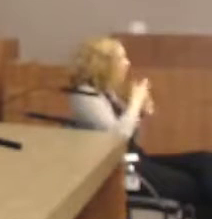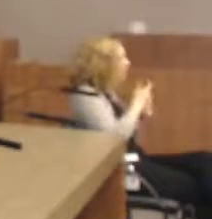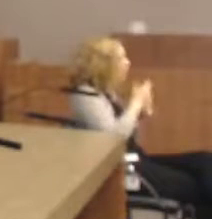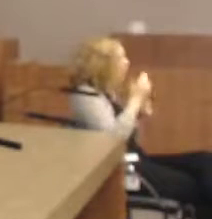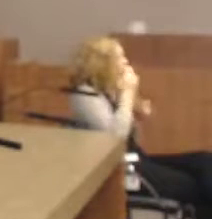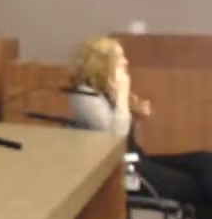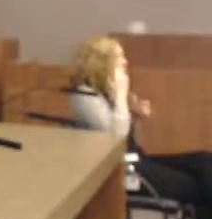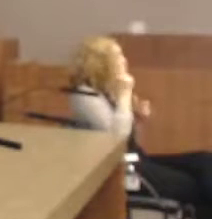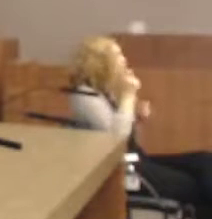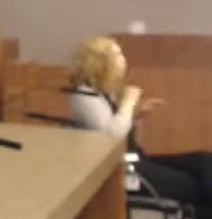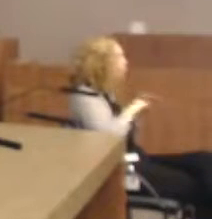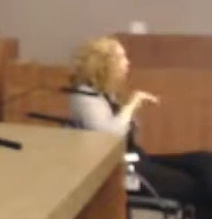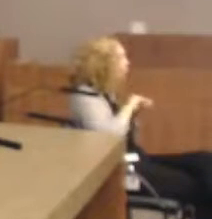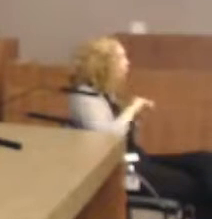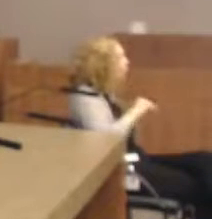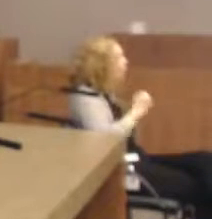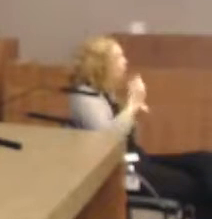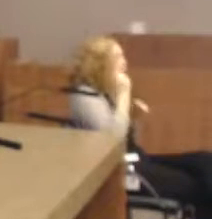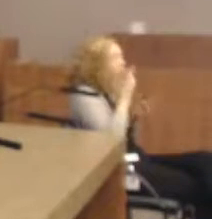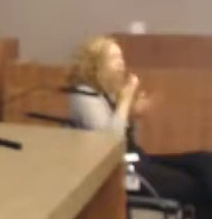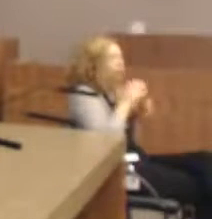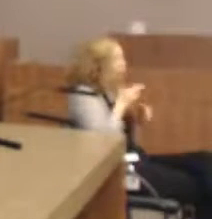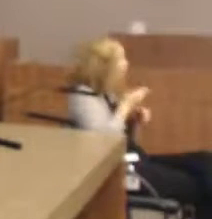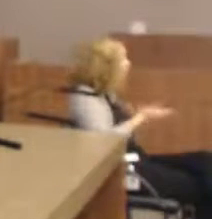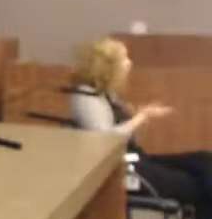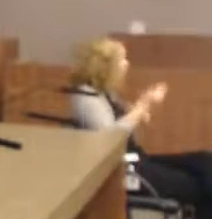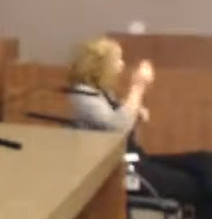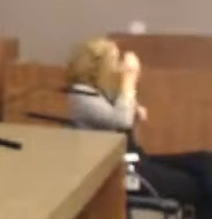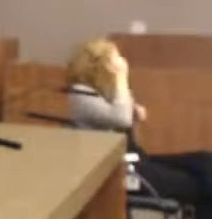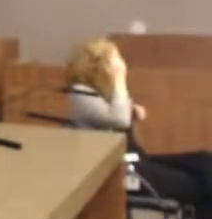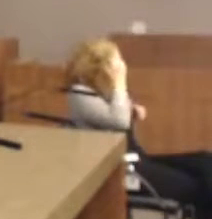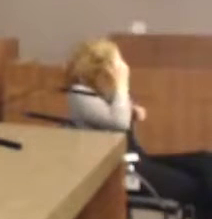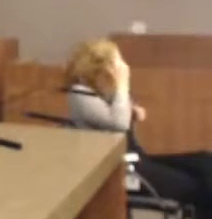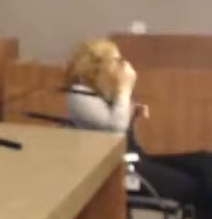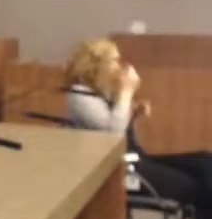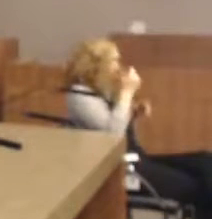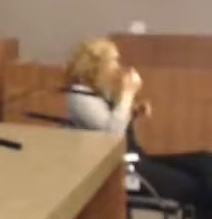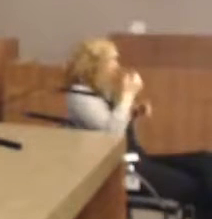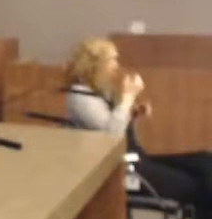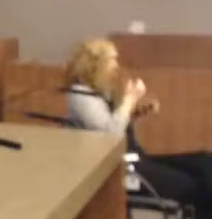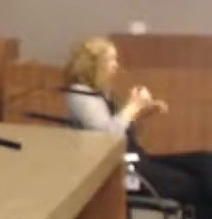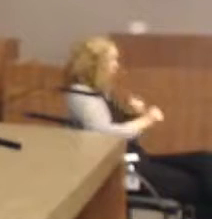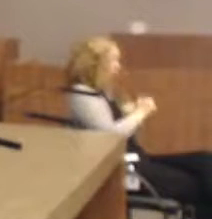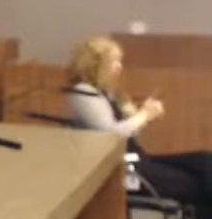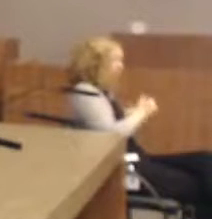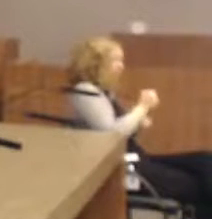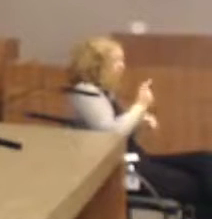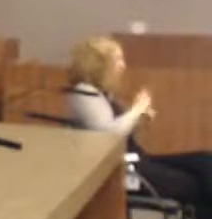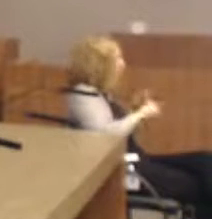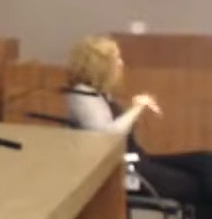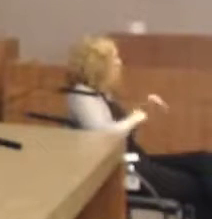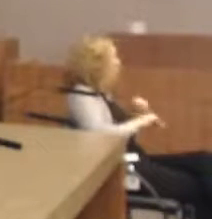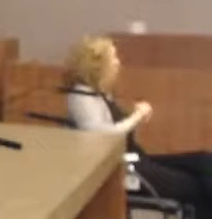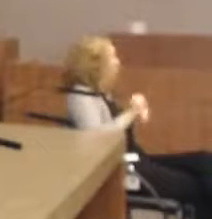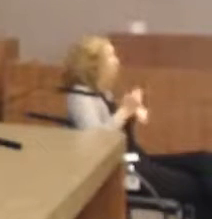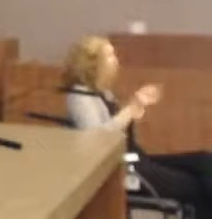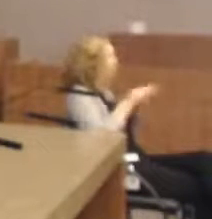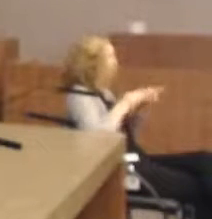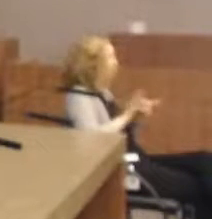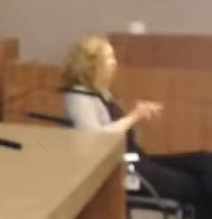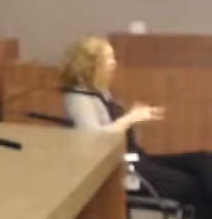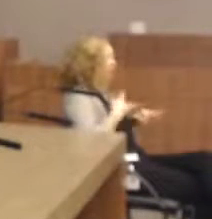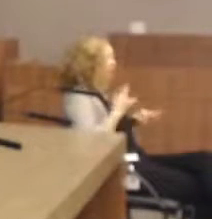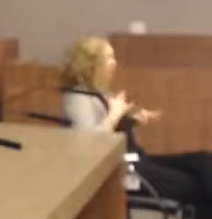that she should move, know that she didn't want to be there, know that she was putting herself at risk, but couldn't move her body. And she described that